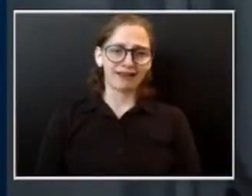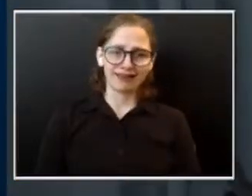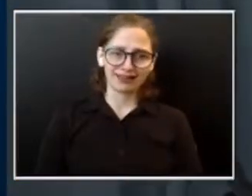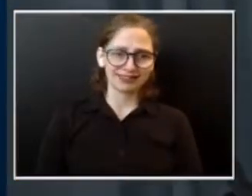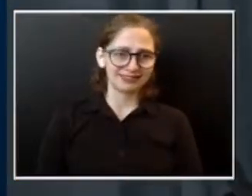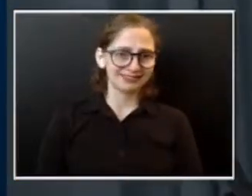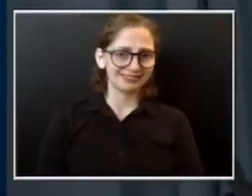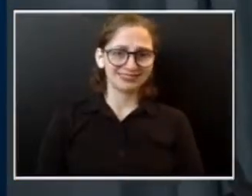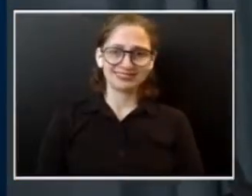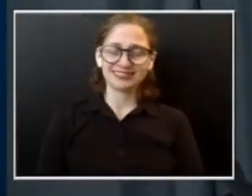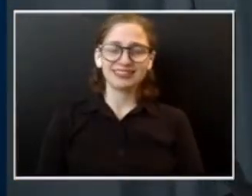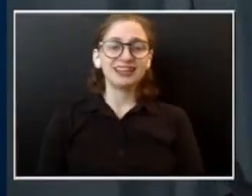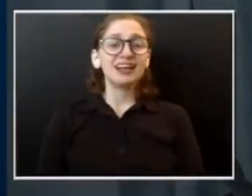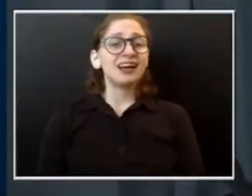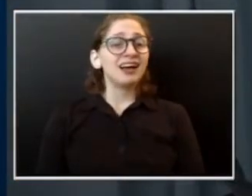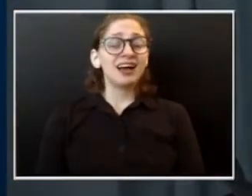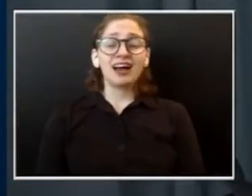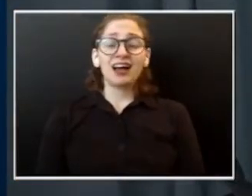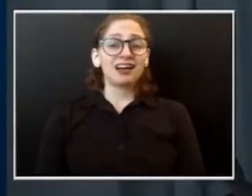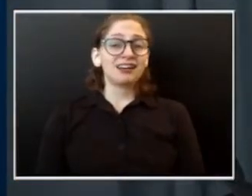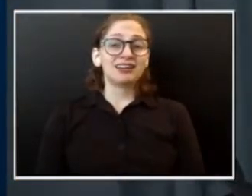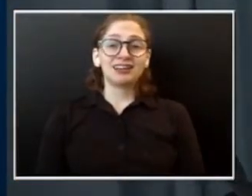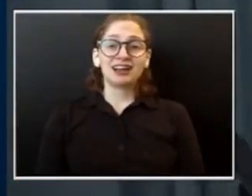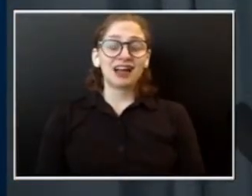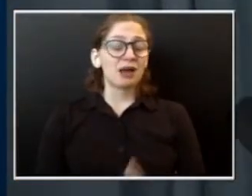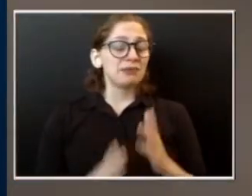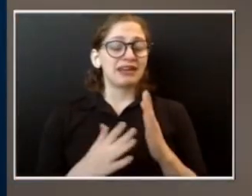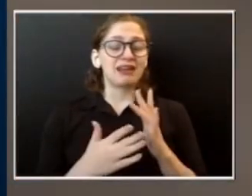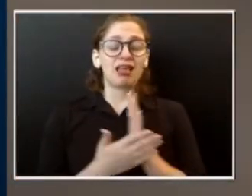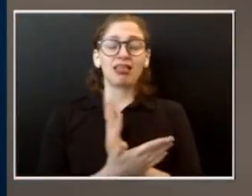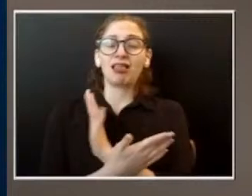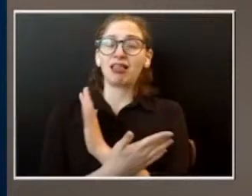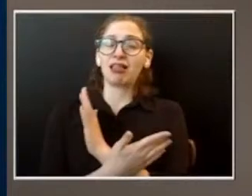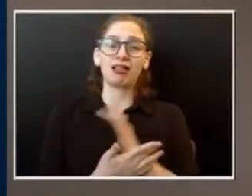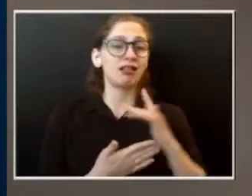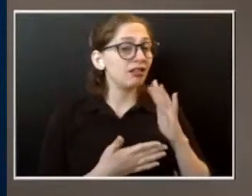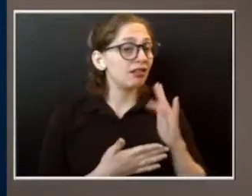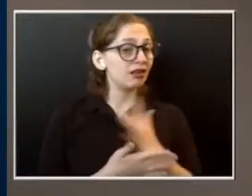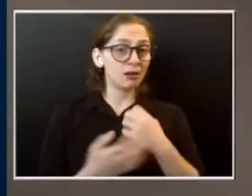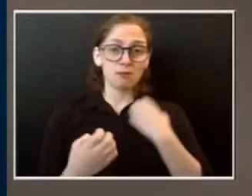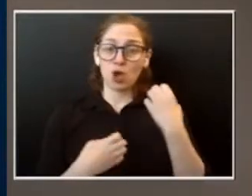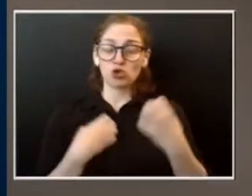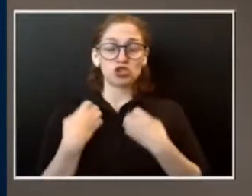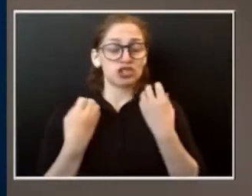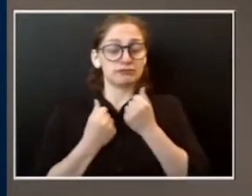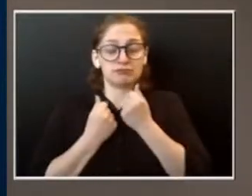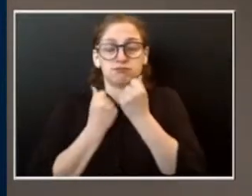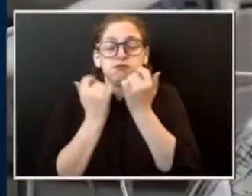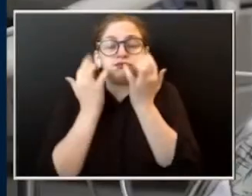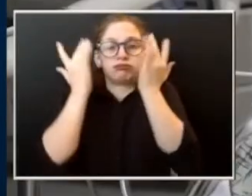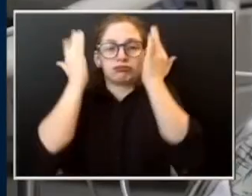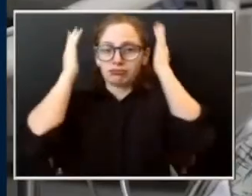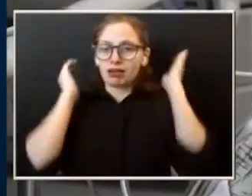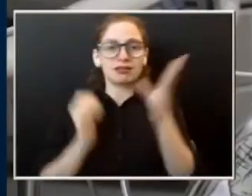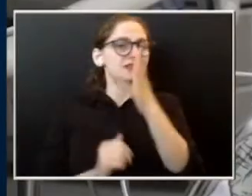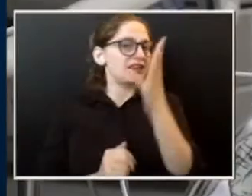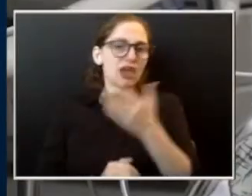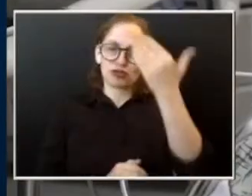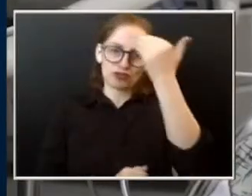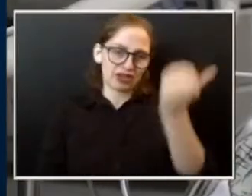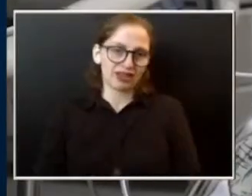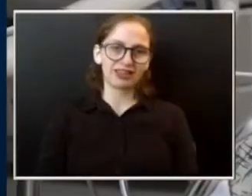It's a full range of emotions hitting you all at once. Something I'll never forget. What are we doing for you today? Giving